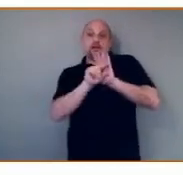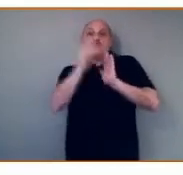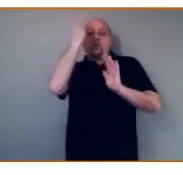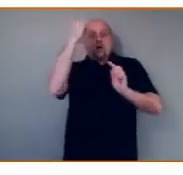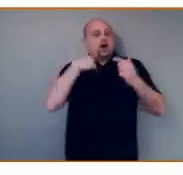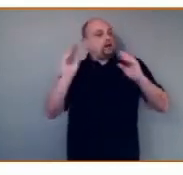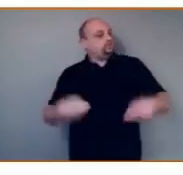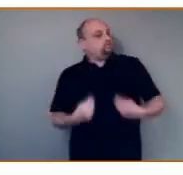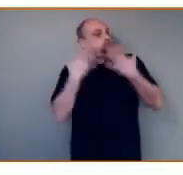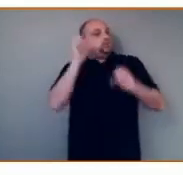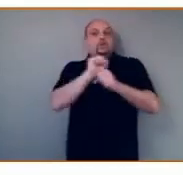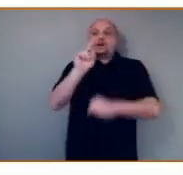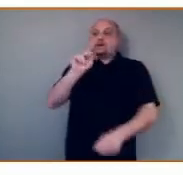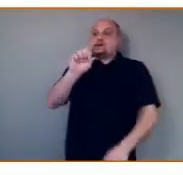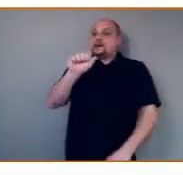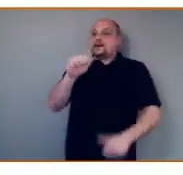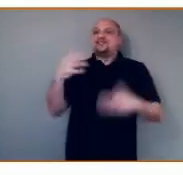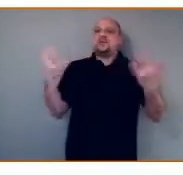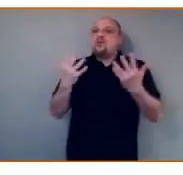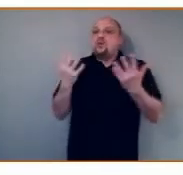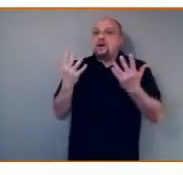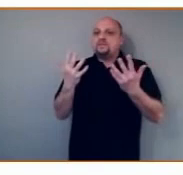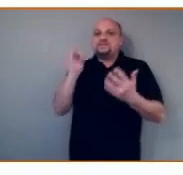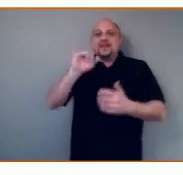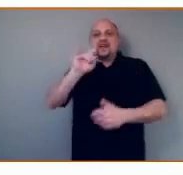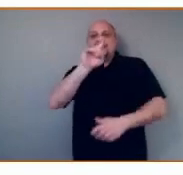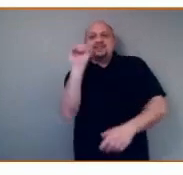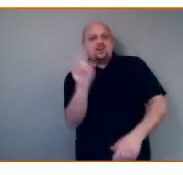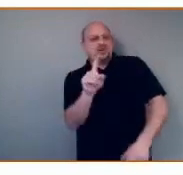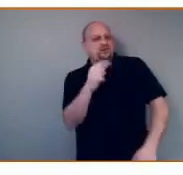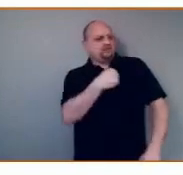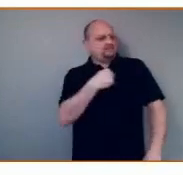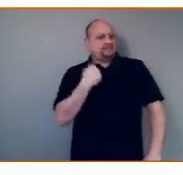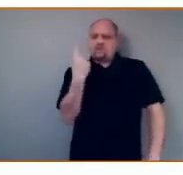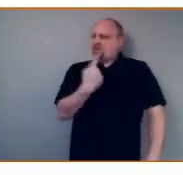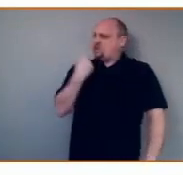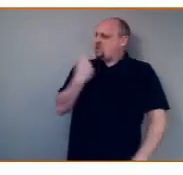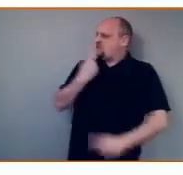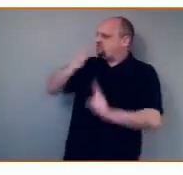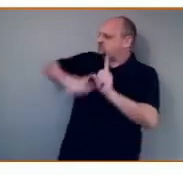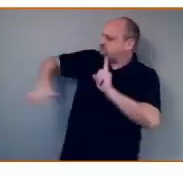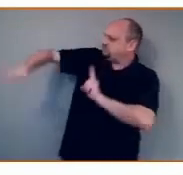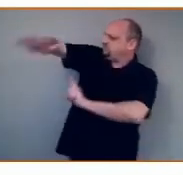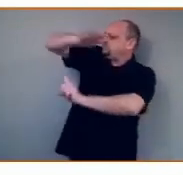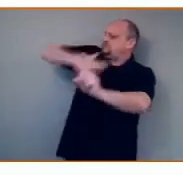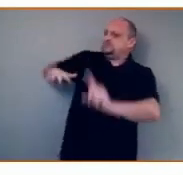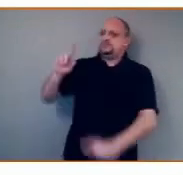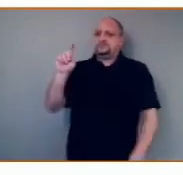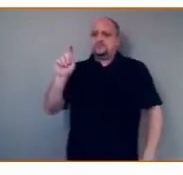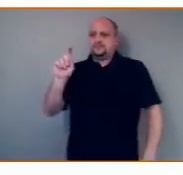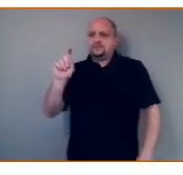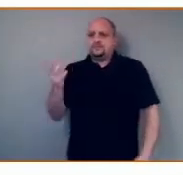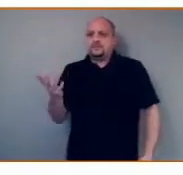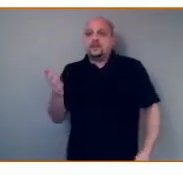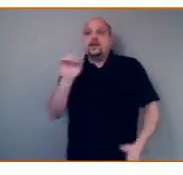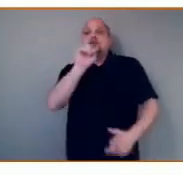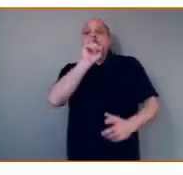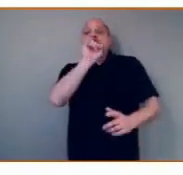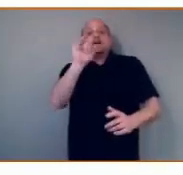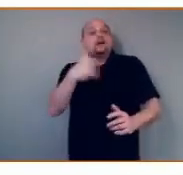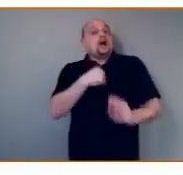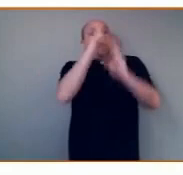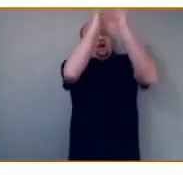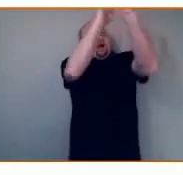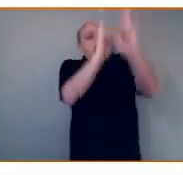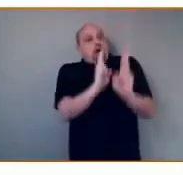for NASA is the search for answering whether or not we're alone in the universe. And it's been truly an honor to be part of a team that's venturing